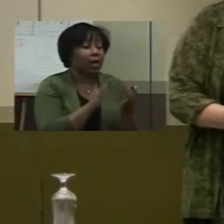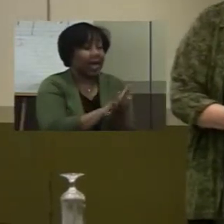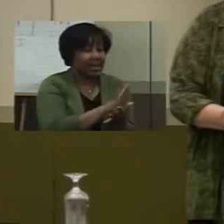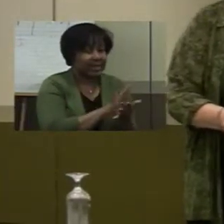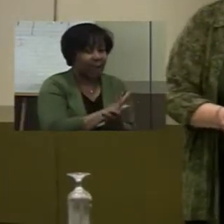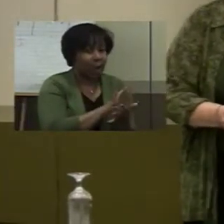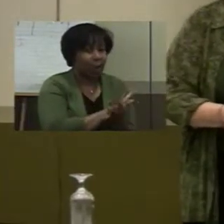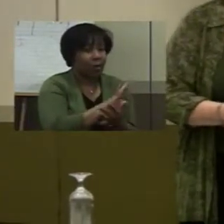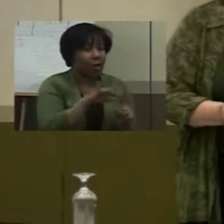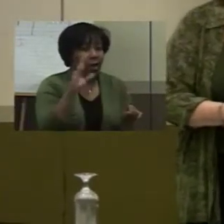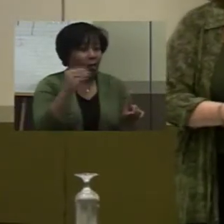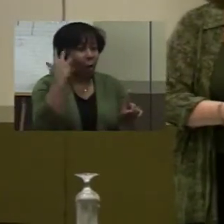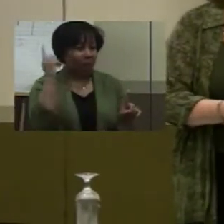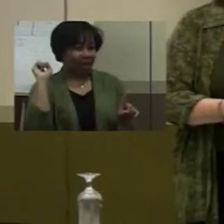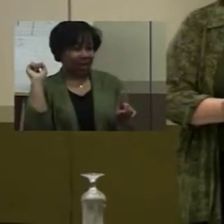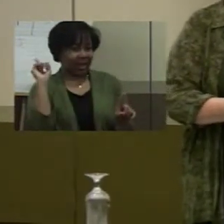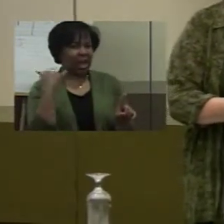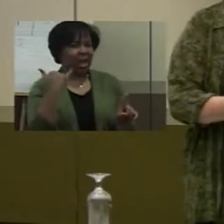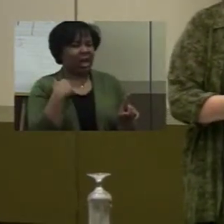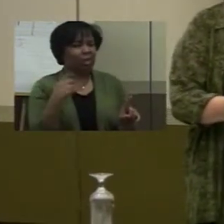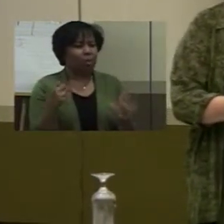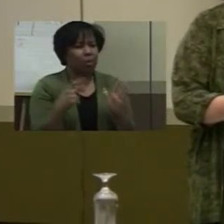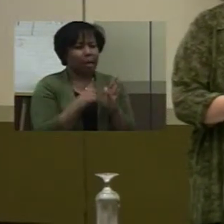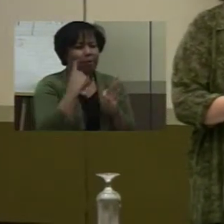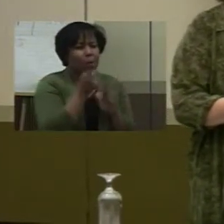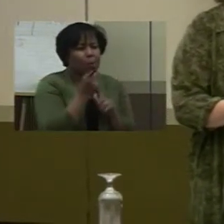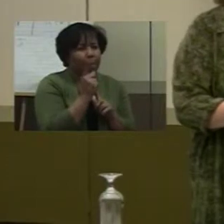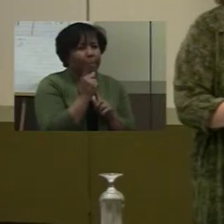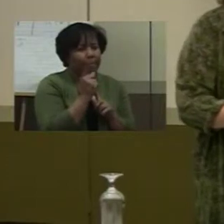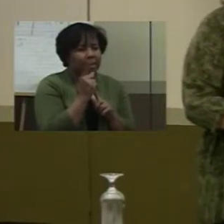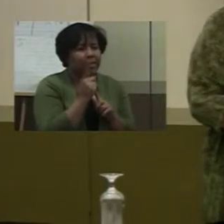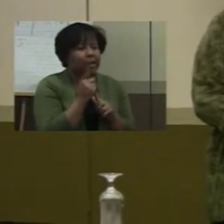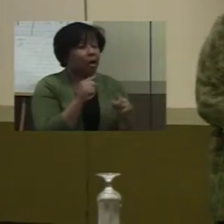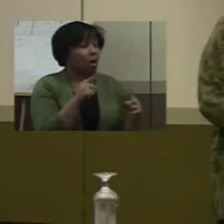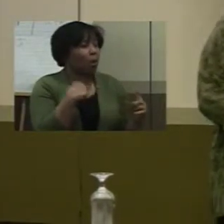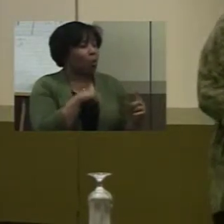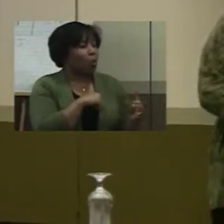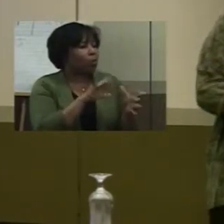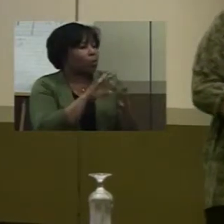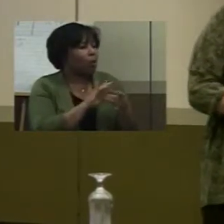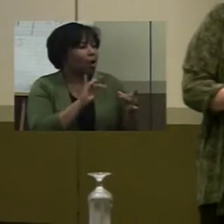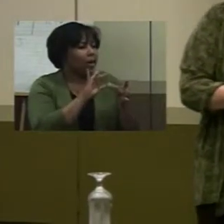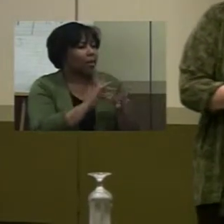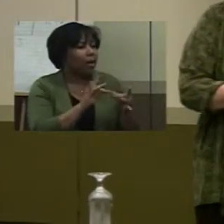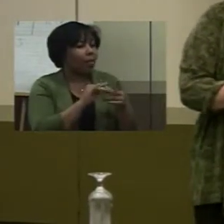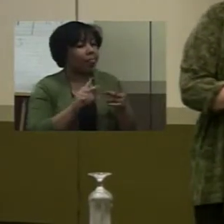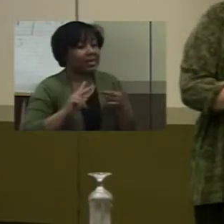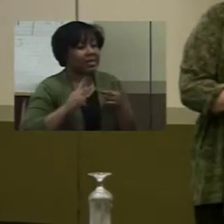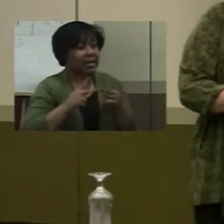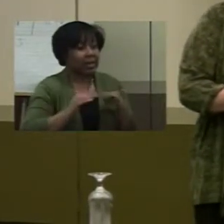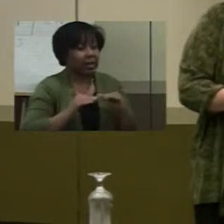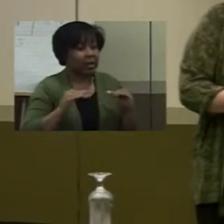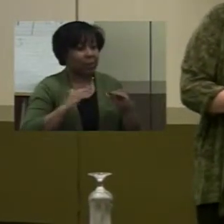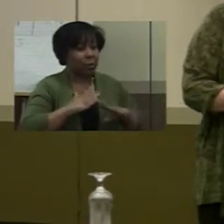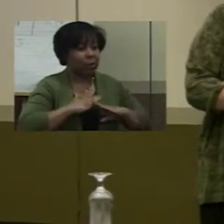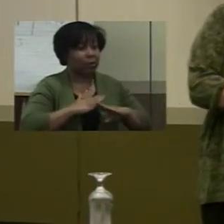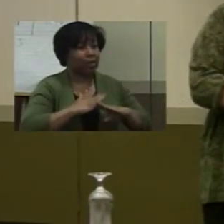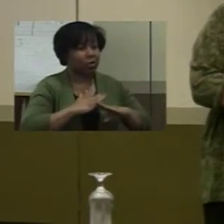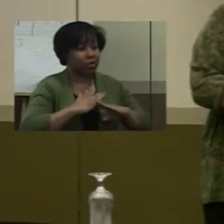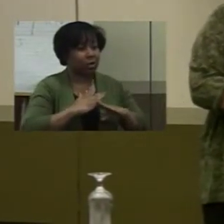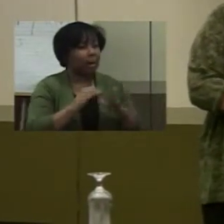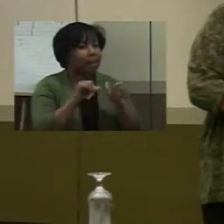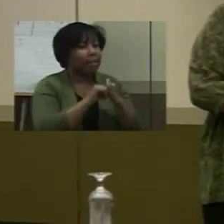handout and overhead, so let's go back for just a minute. When we were talking about the secondary level